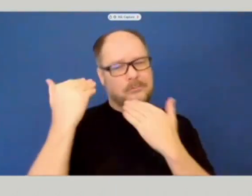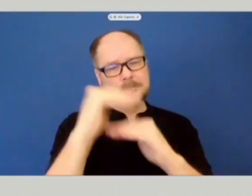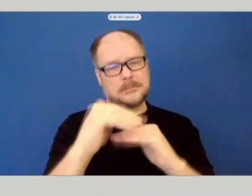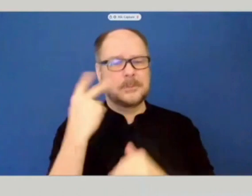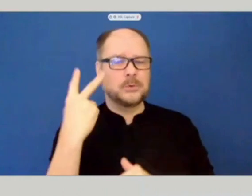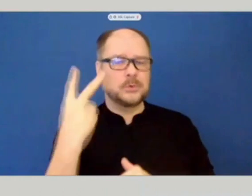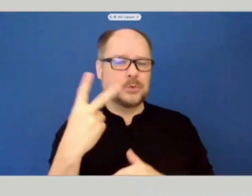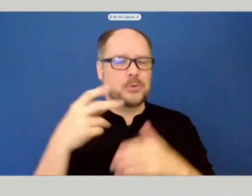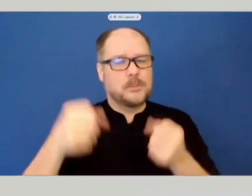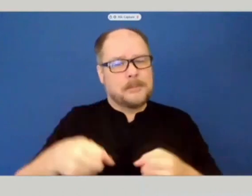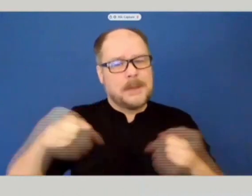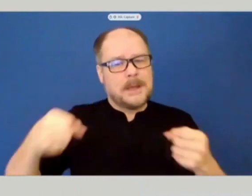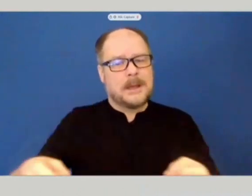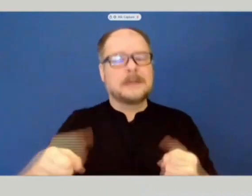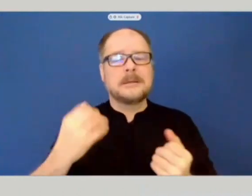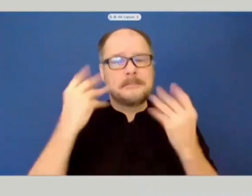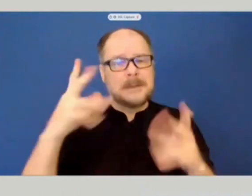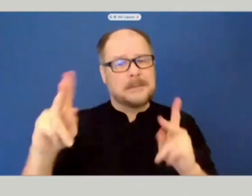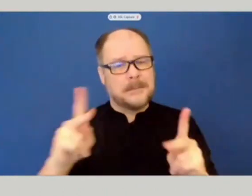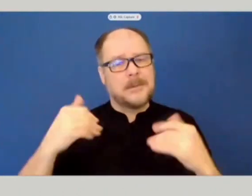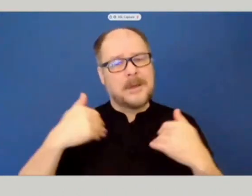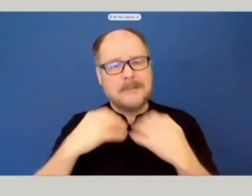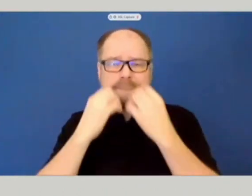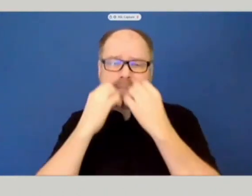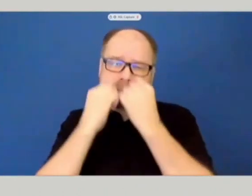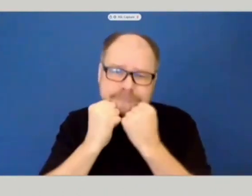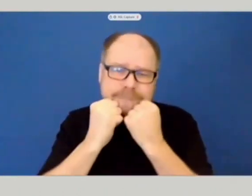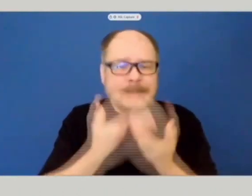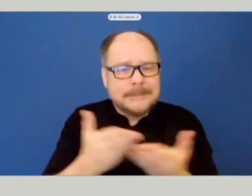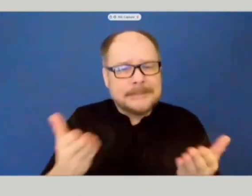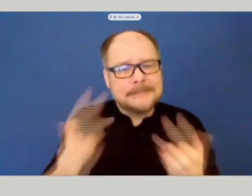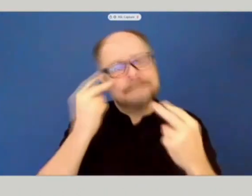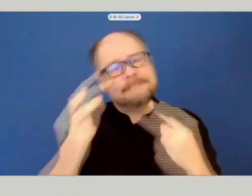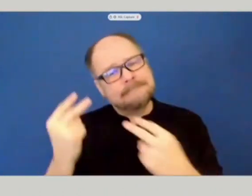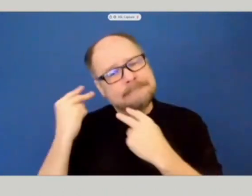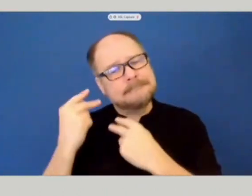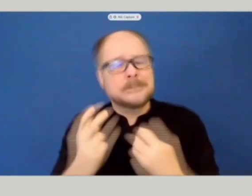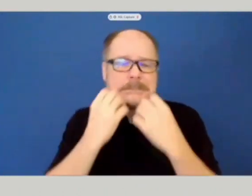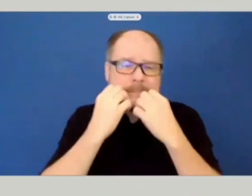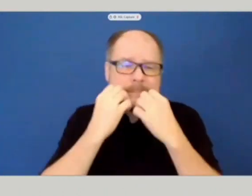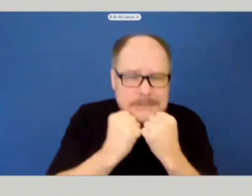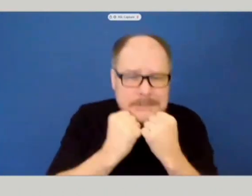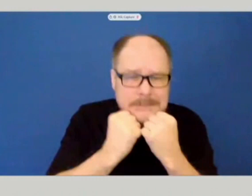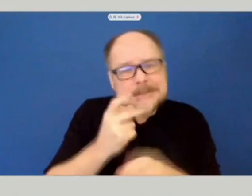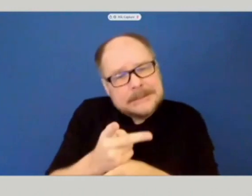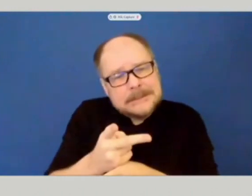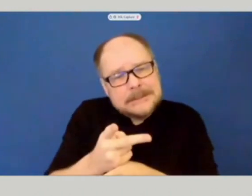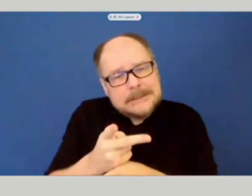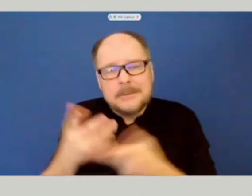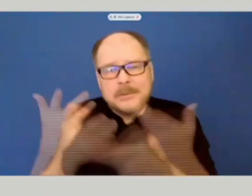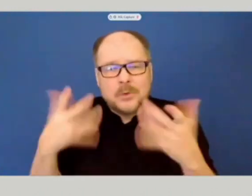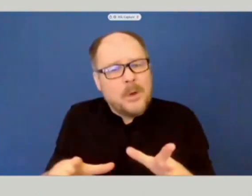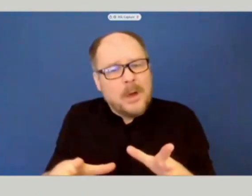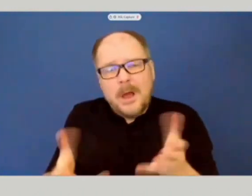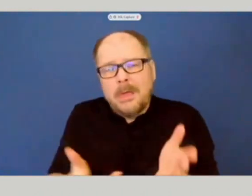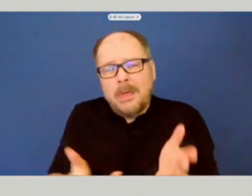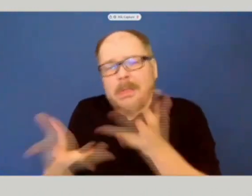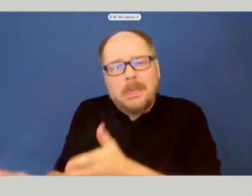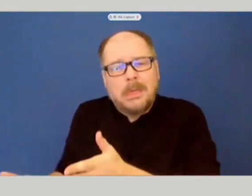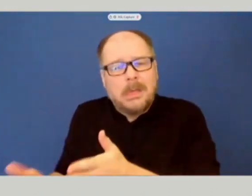either sentimental items or things that I've heard concerns from people out there about being able to bring important items with them.